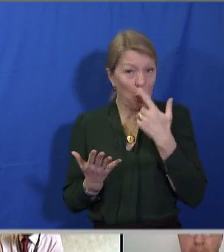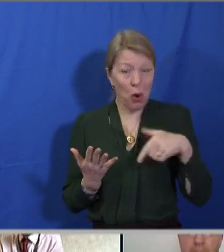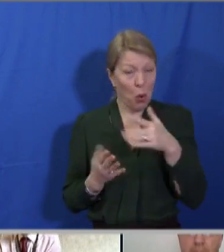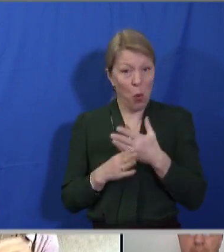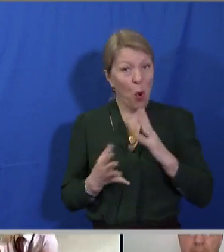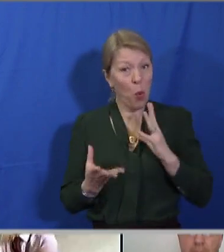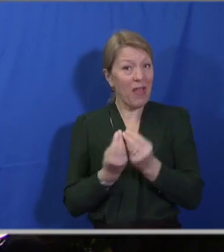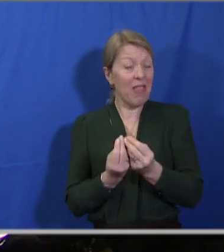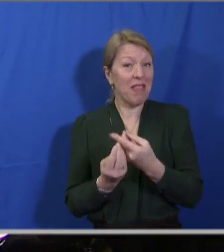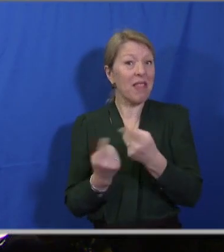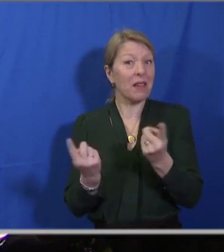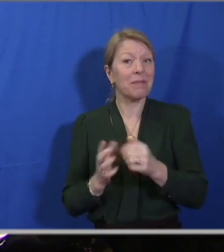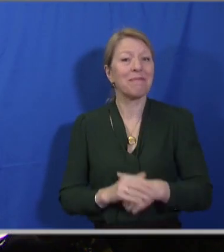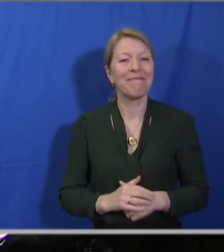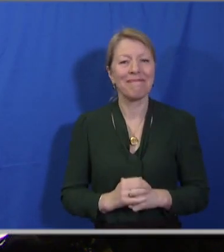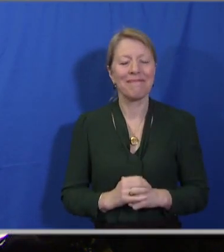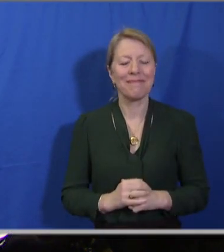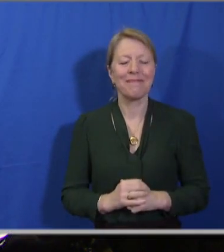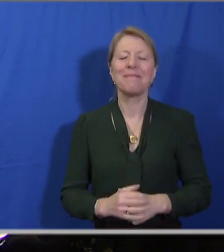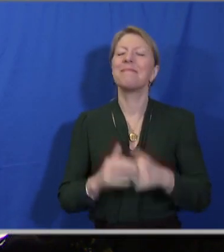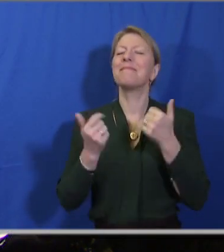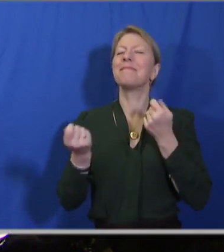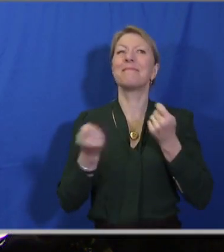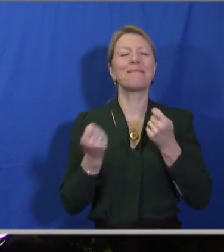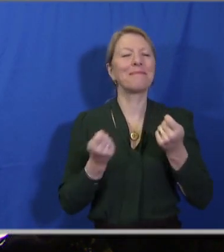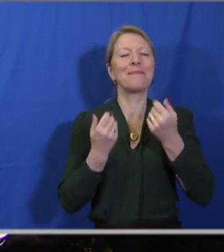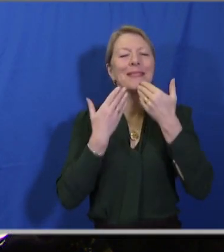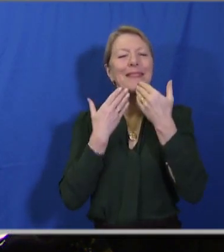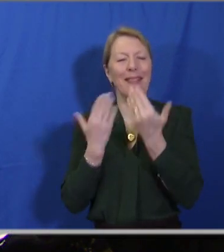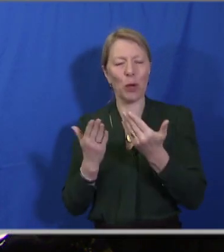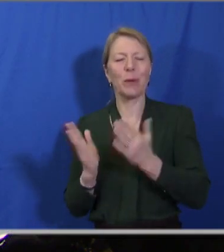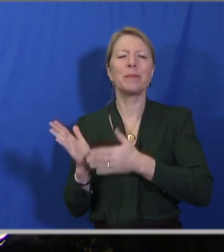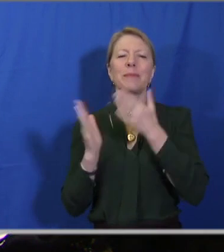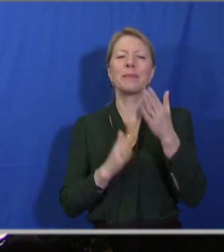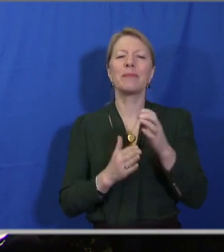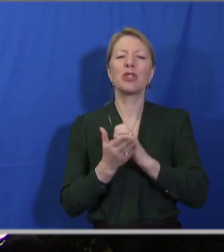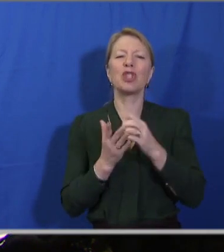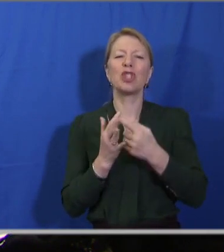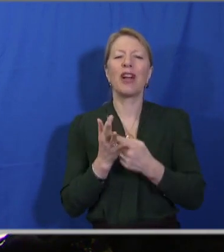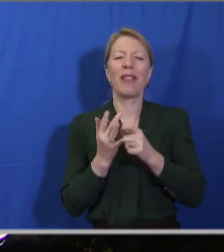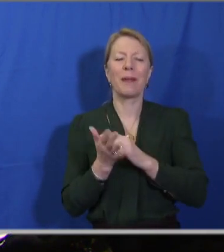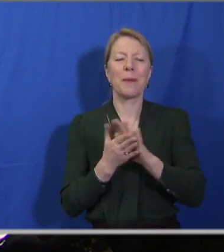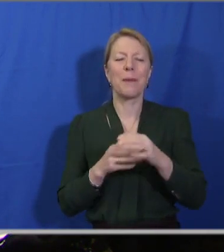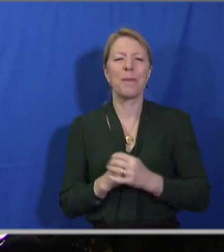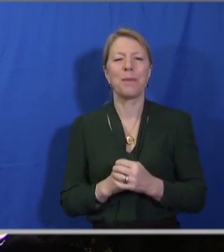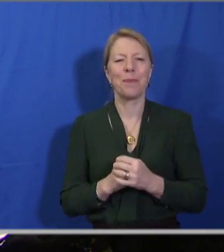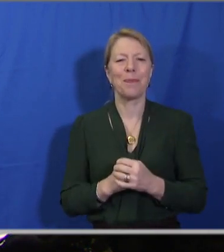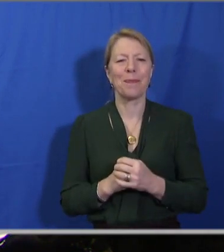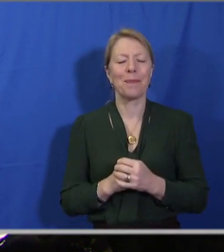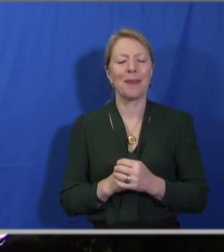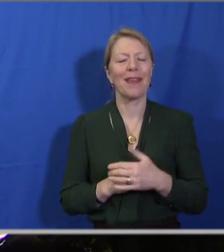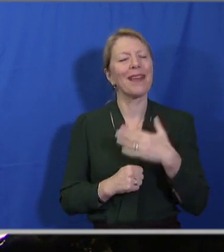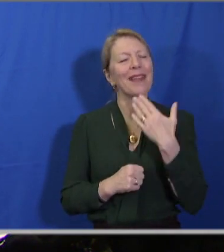Thank you, Paula. I'm going then to Carol. Yeah, go ahead, Carol. Thank you, Gurmagad